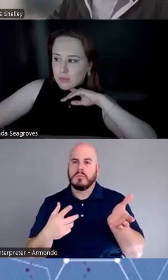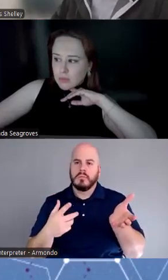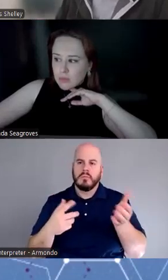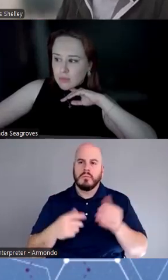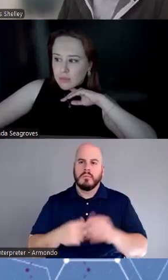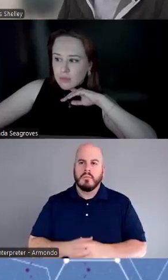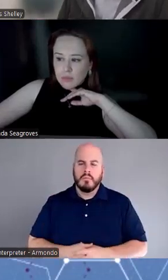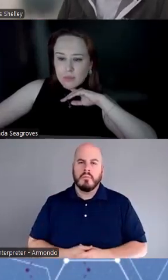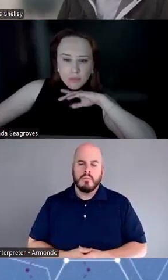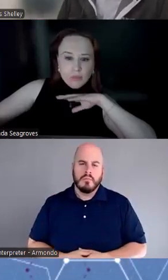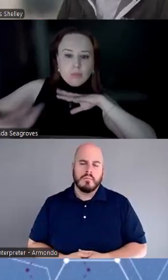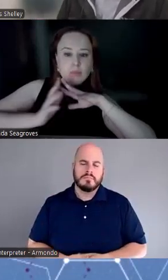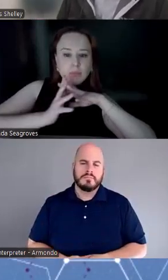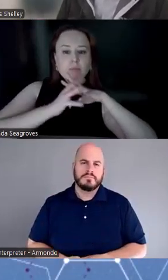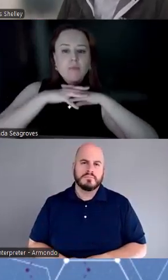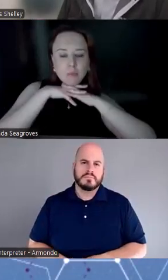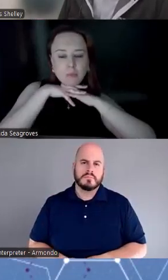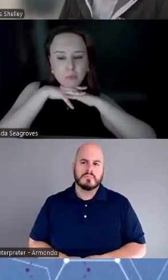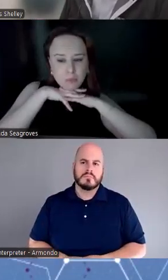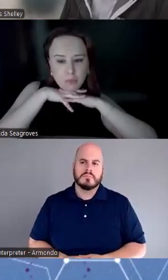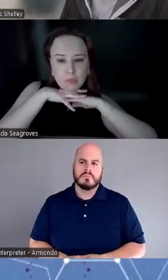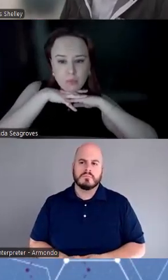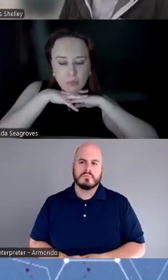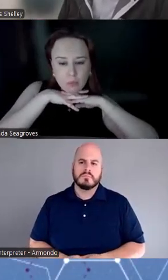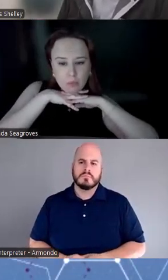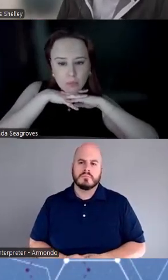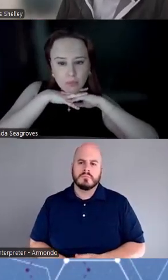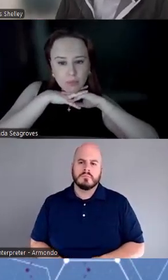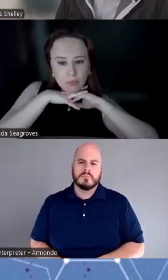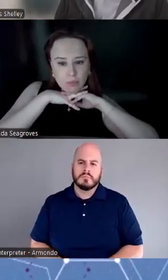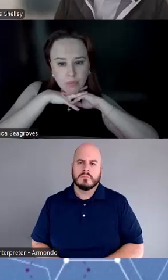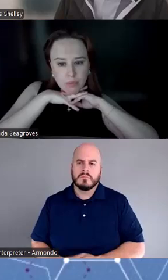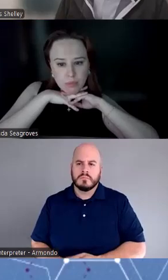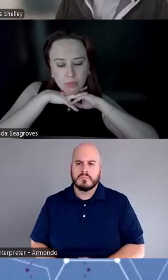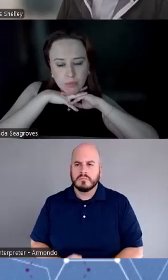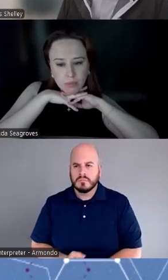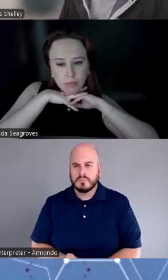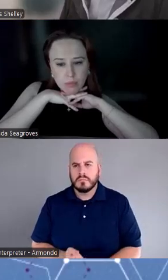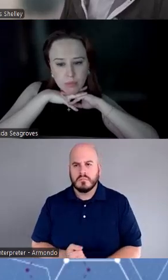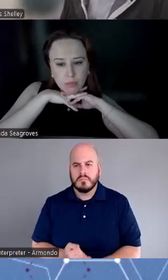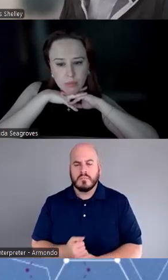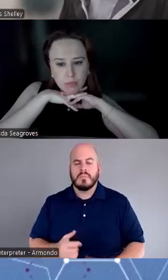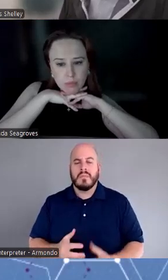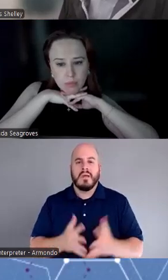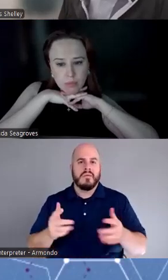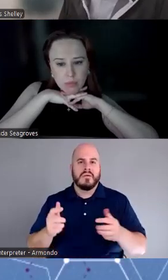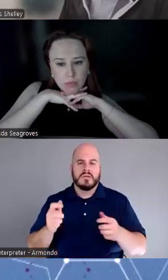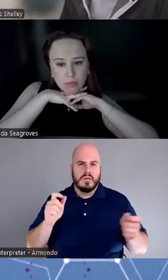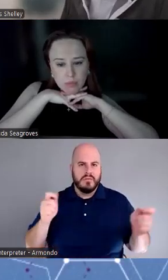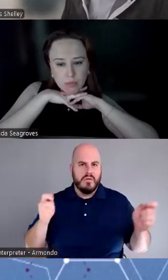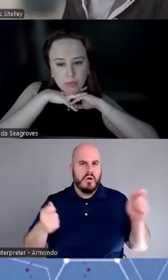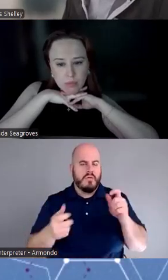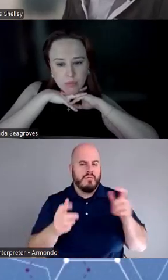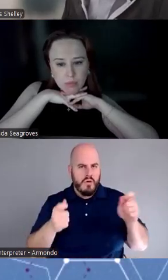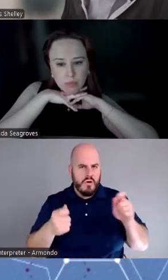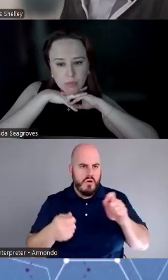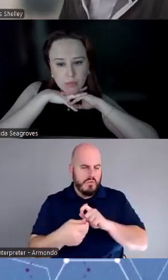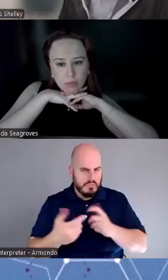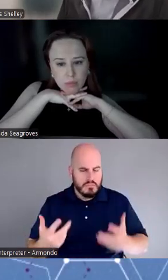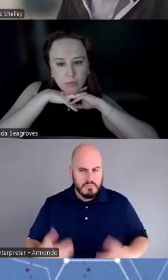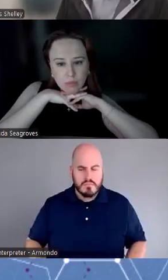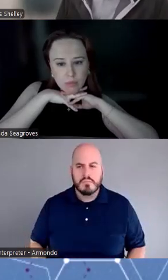its behalf. Um, Mm. and then a lot of it is evolving. So, I mean, this is a product in